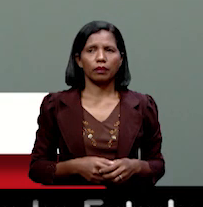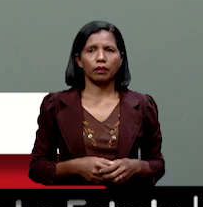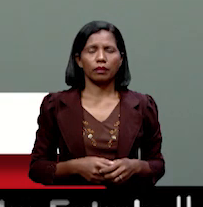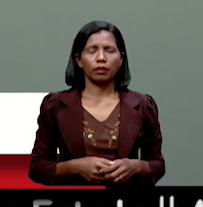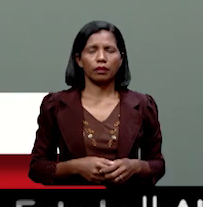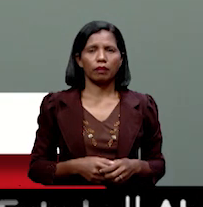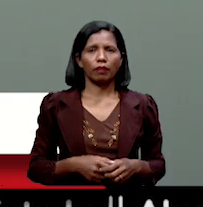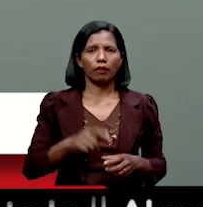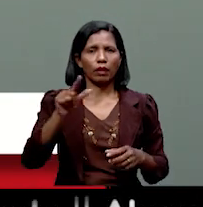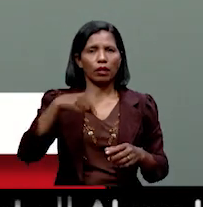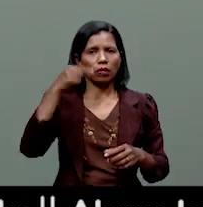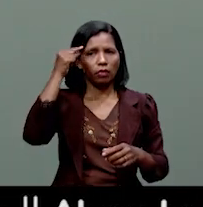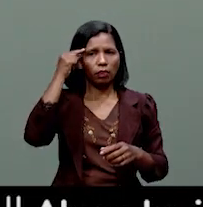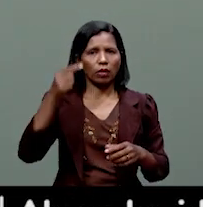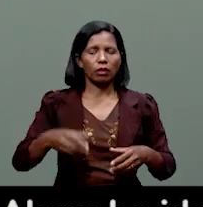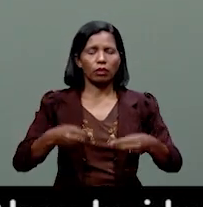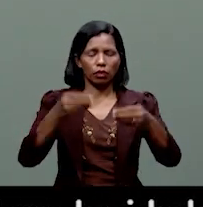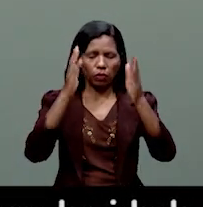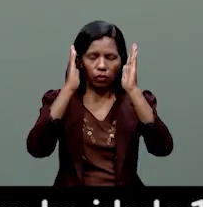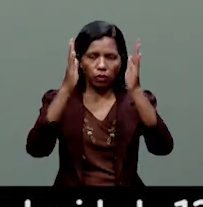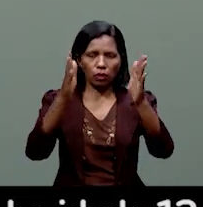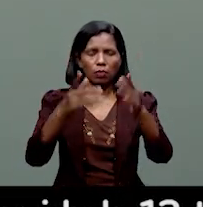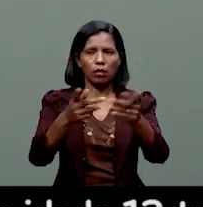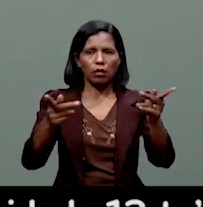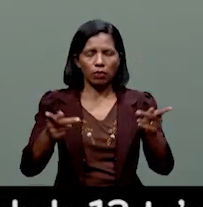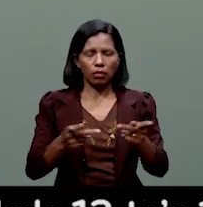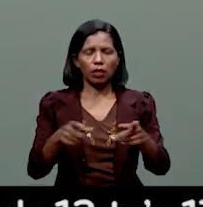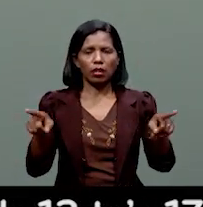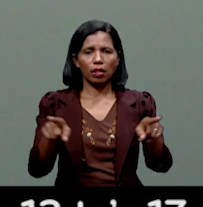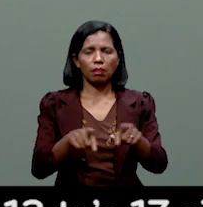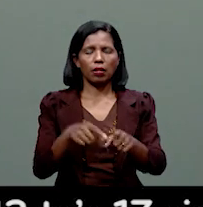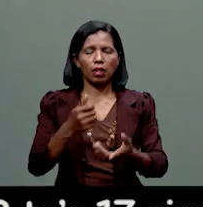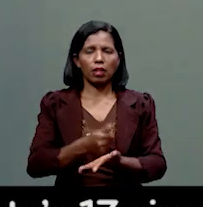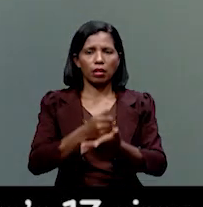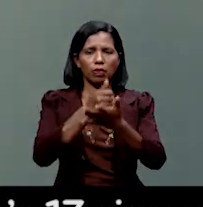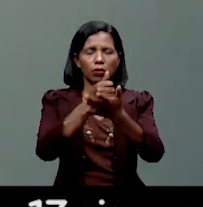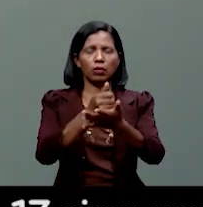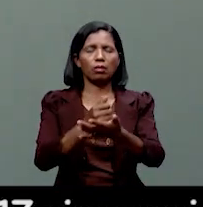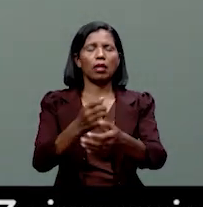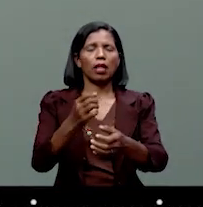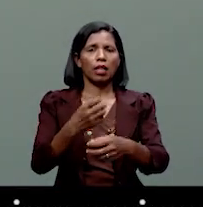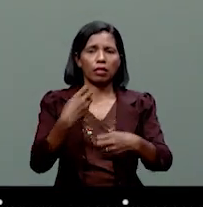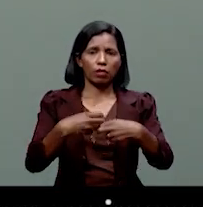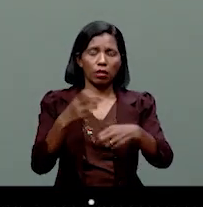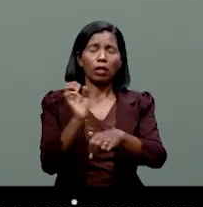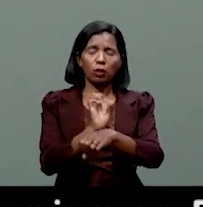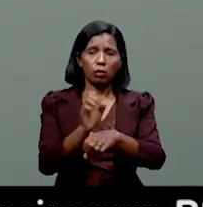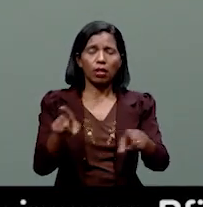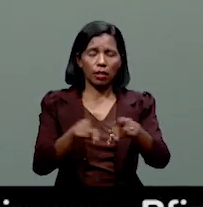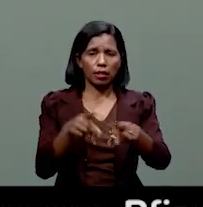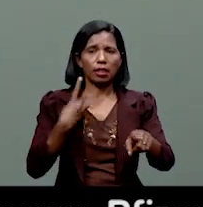Atu governo foco ba area sera mema bele ajuda crescimento economico nessa interia ne